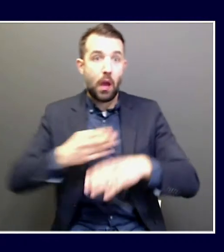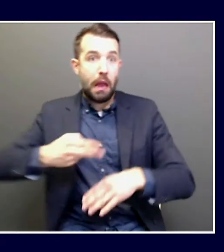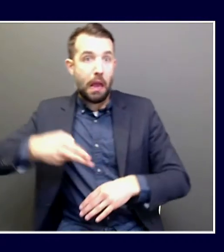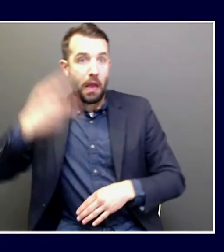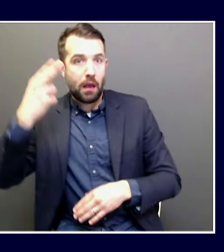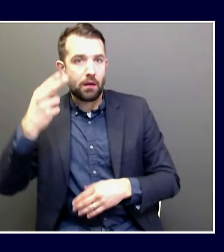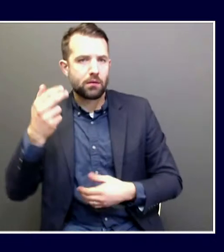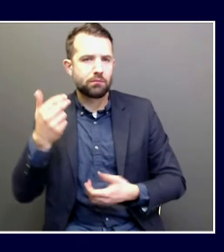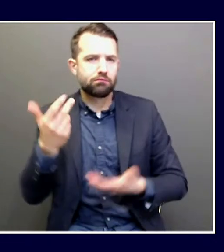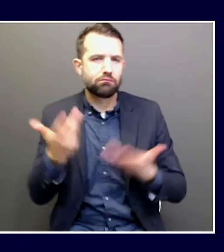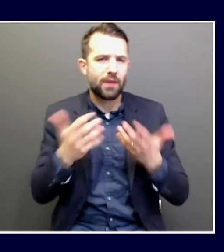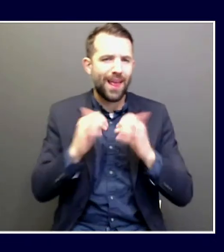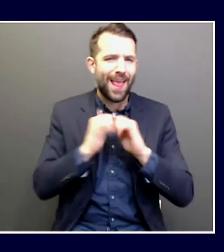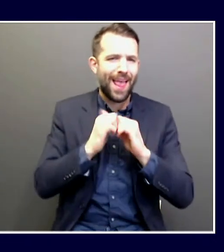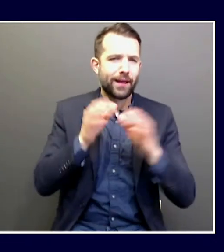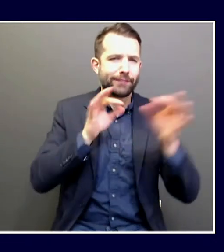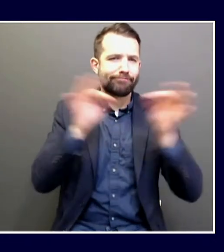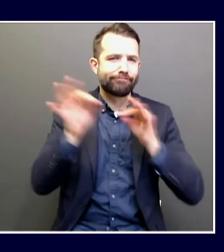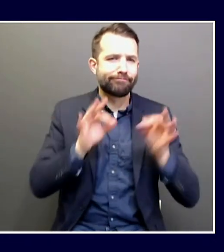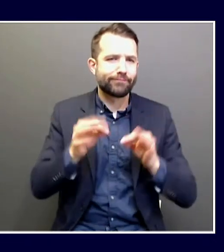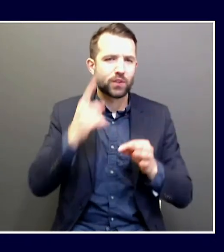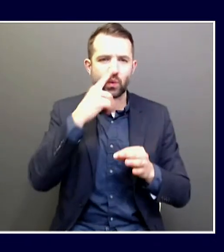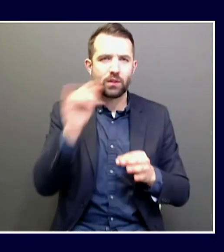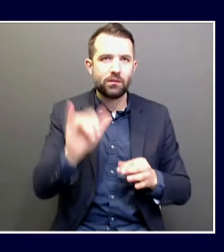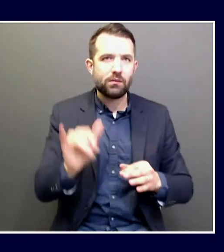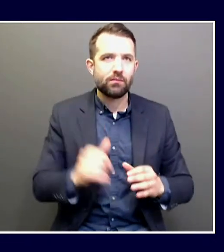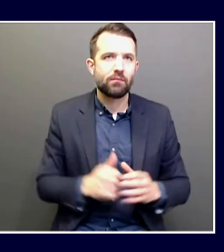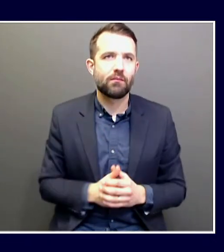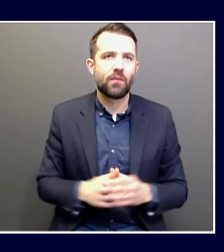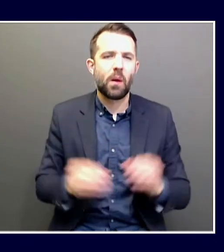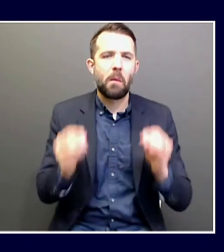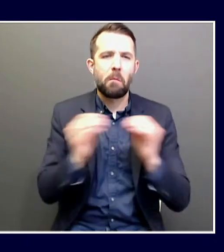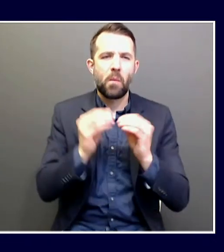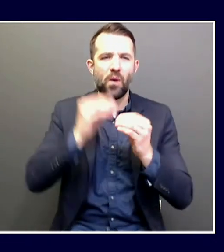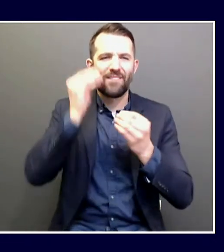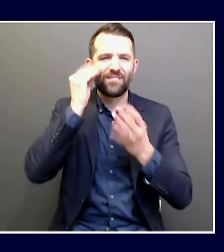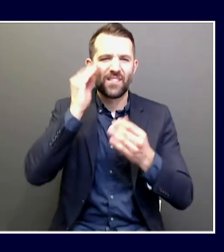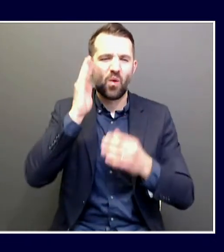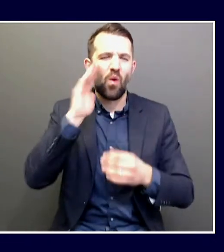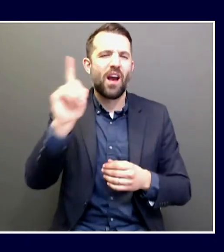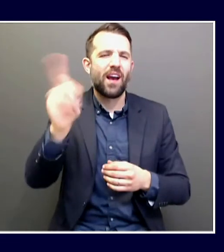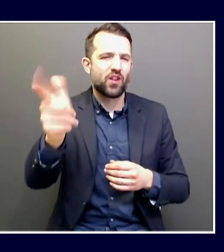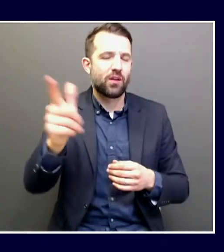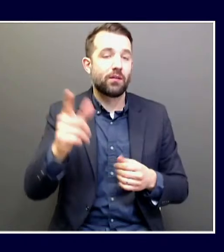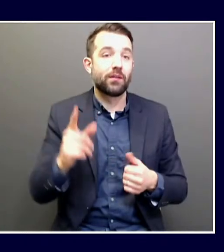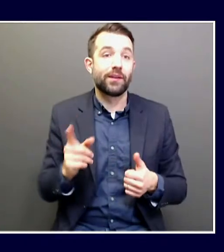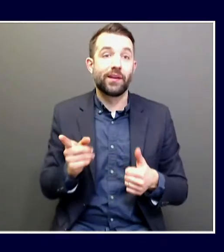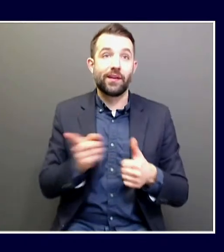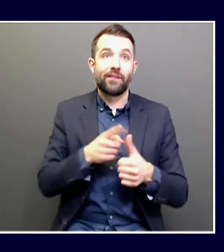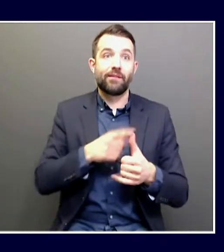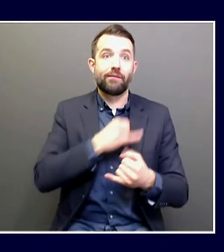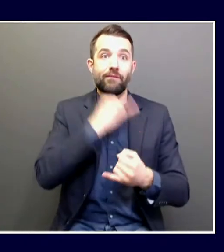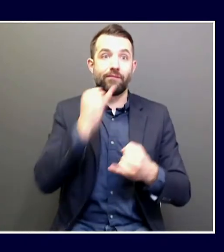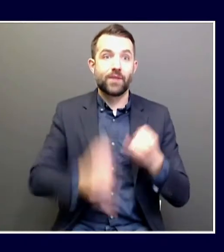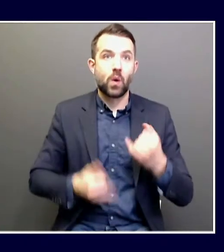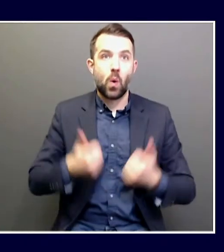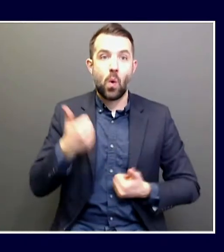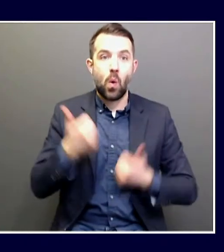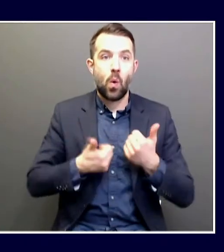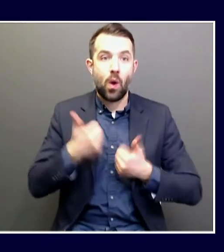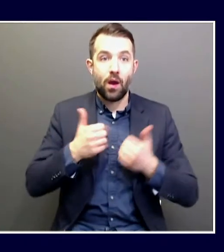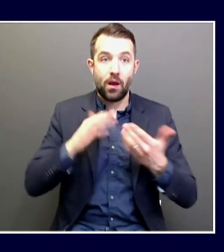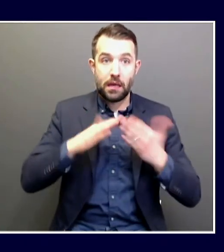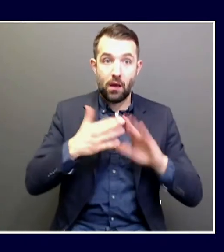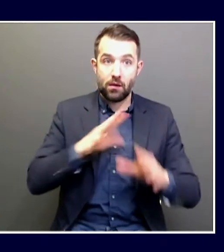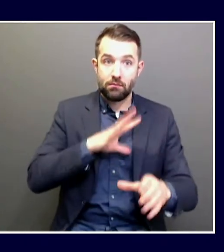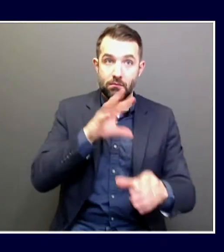on the former, there are going to be more details coming once we finalize the list of which communities will be participating. I mentioned a few of